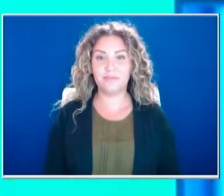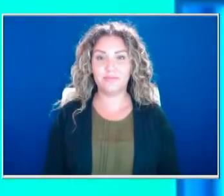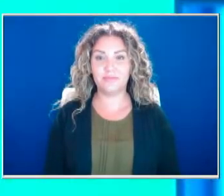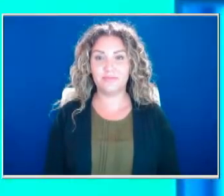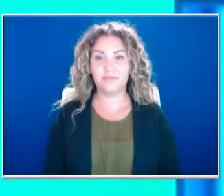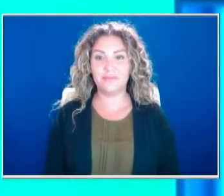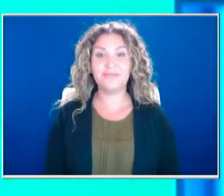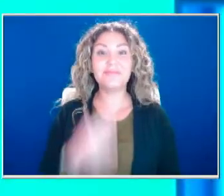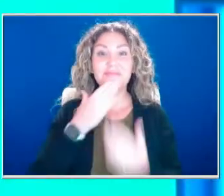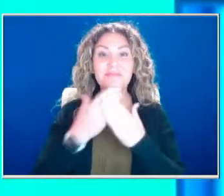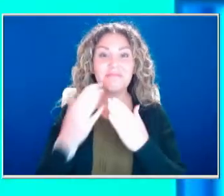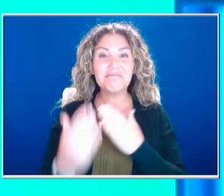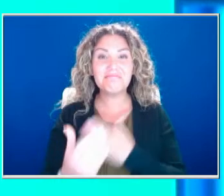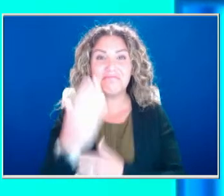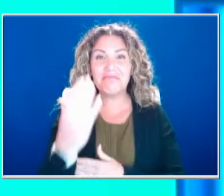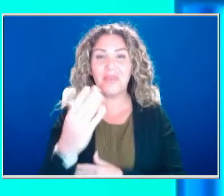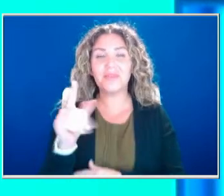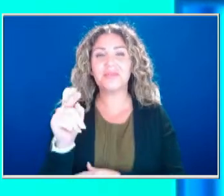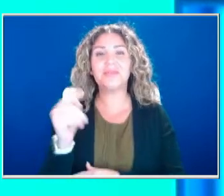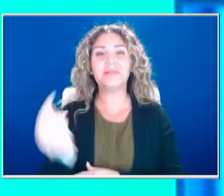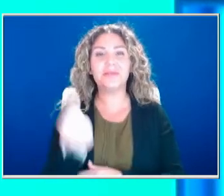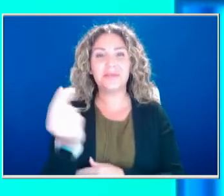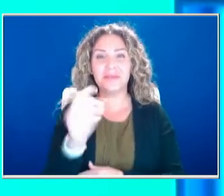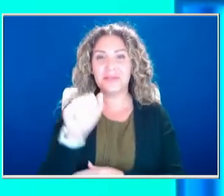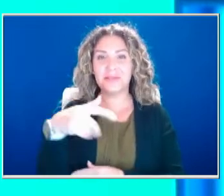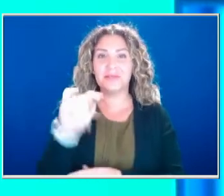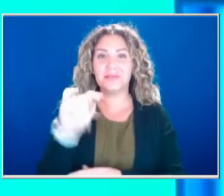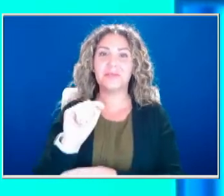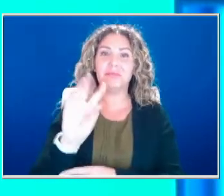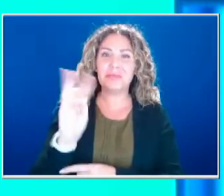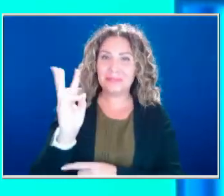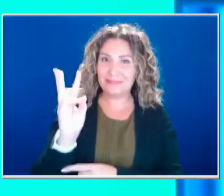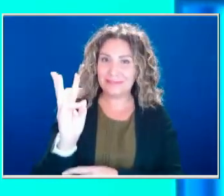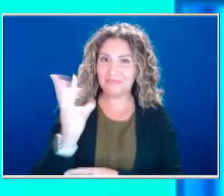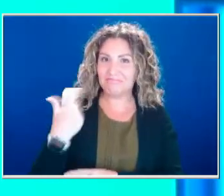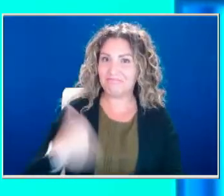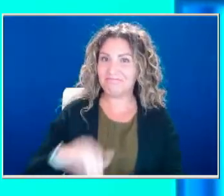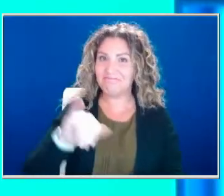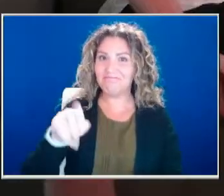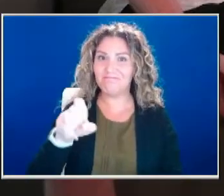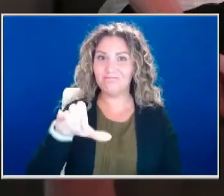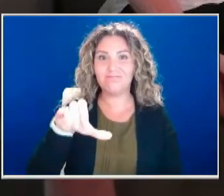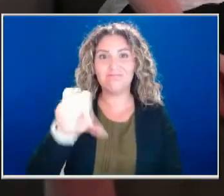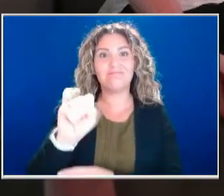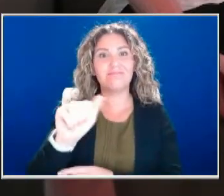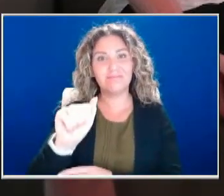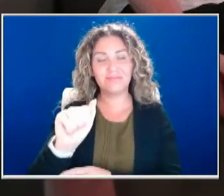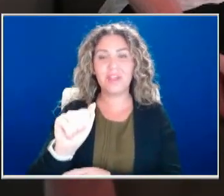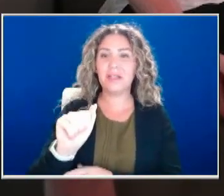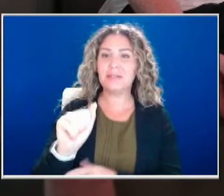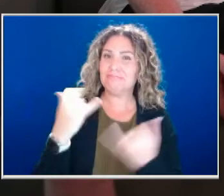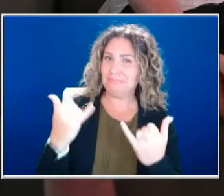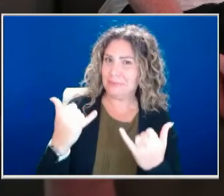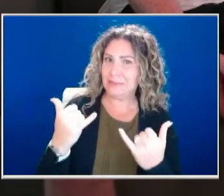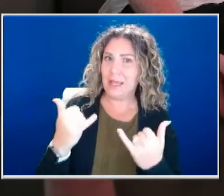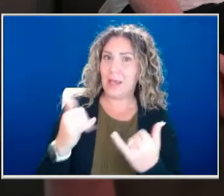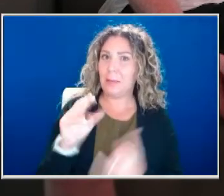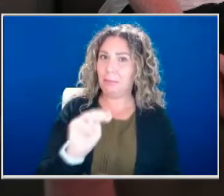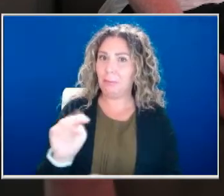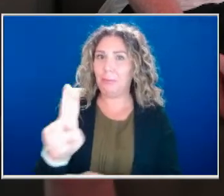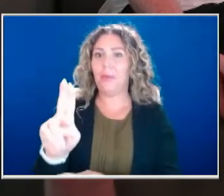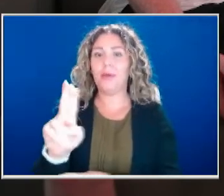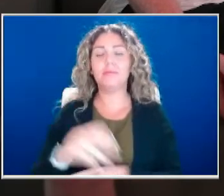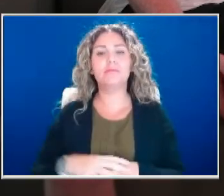Good morning. It is Tuesday, September 6th. I'm Jessica Lovell. Today on the Morning Medical Update. The doctor informed me they were going to do some